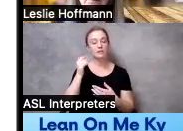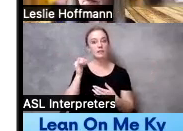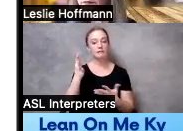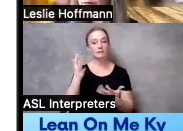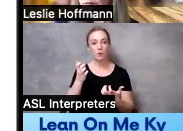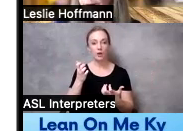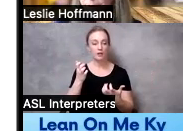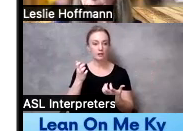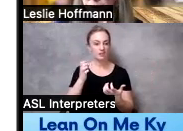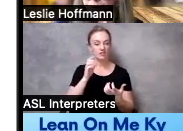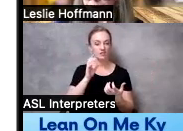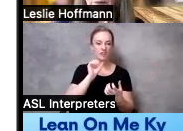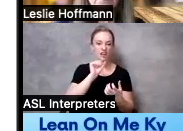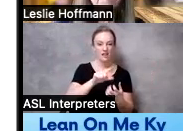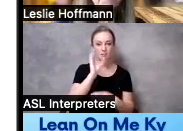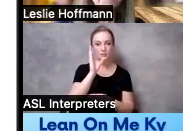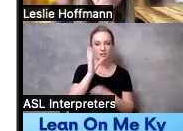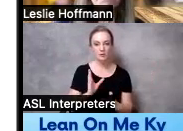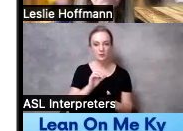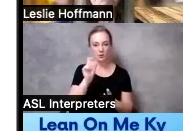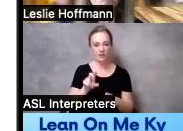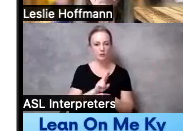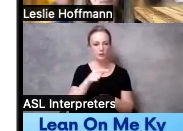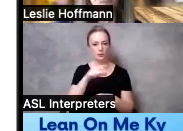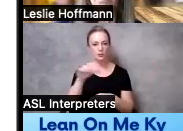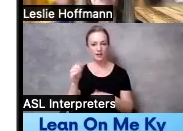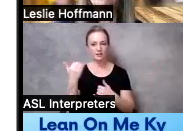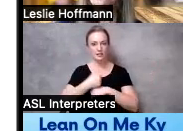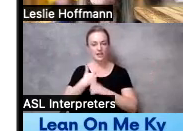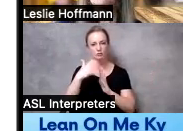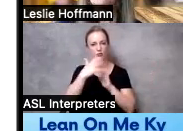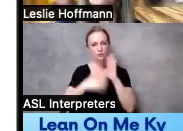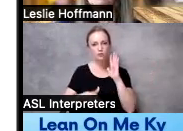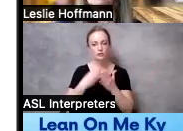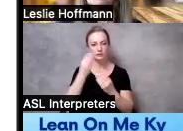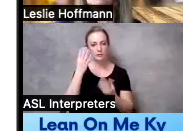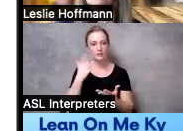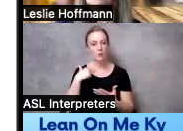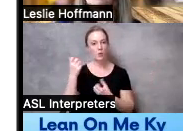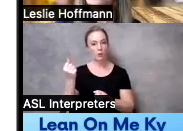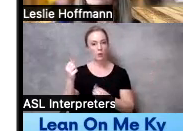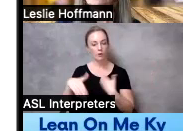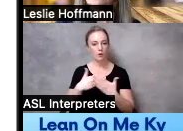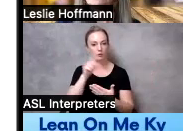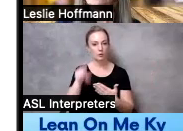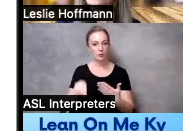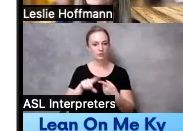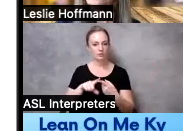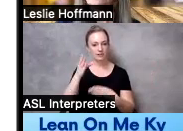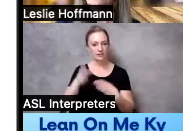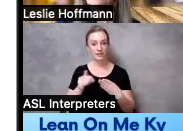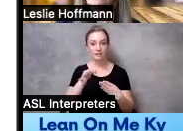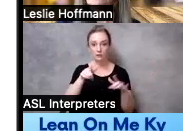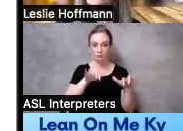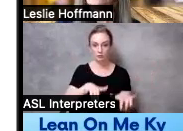for presenter questions. We have a lot of material to cover today, so we're going to hold all the questions till the end, but if you put the questions there, the